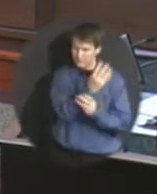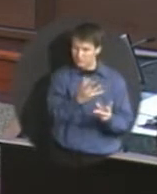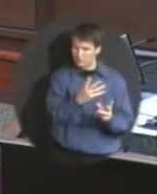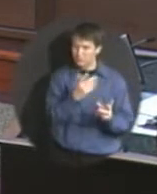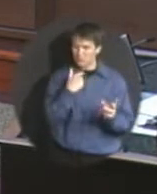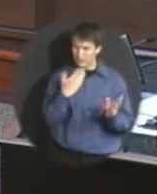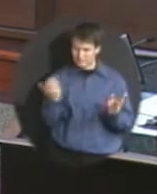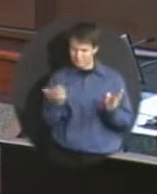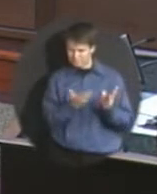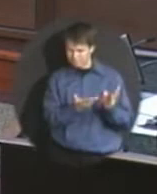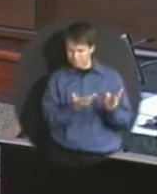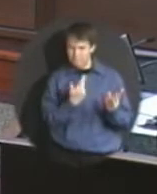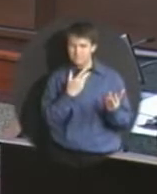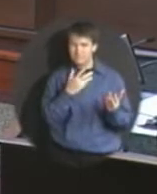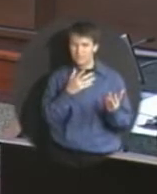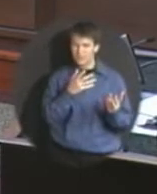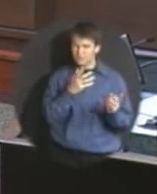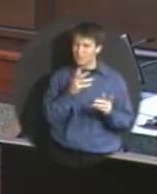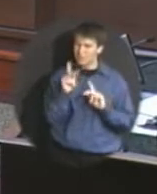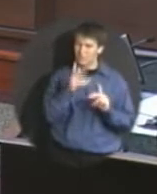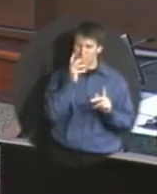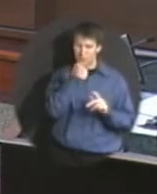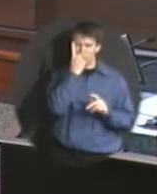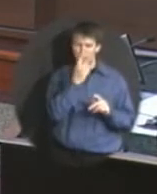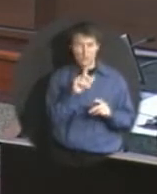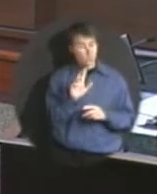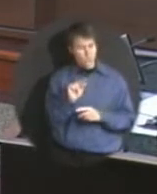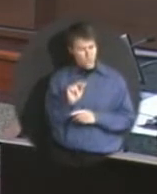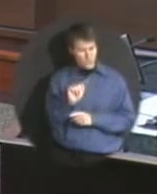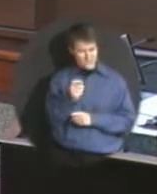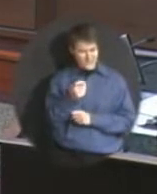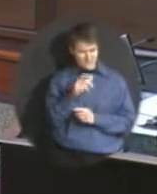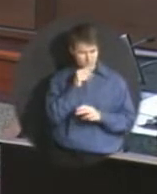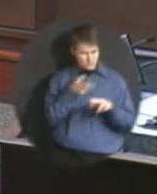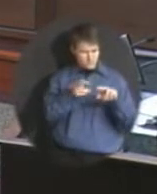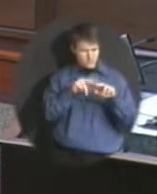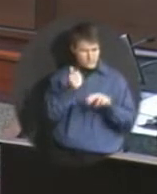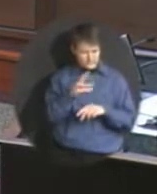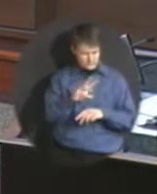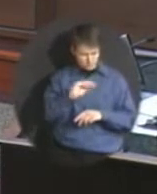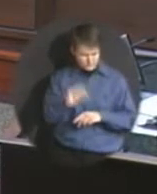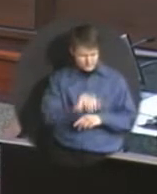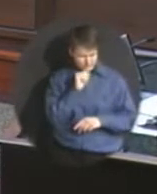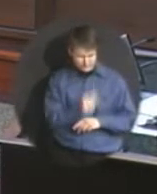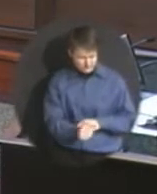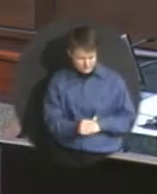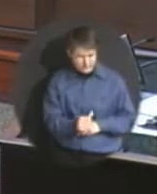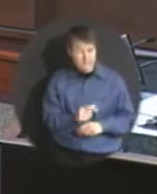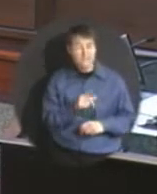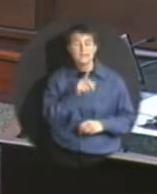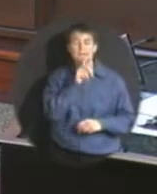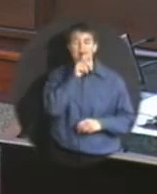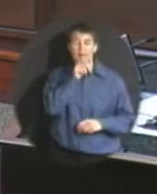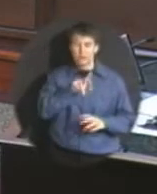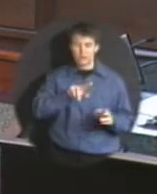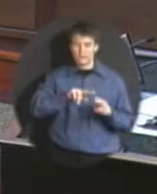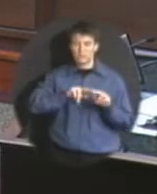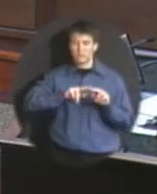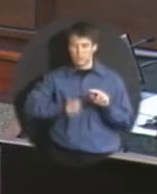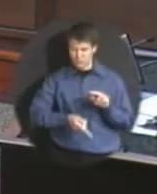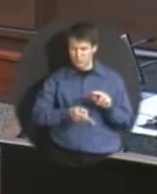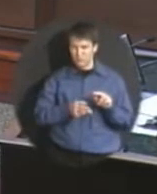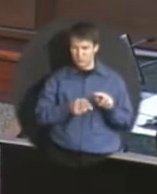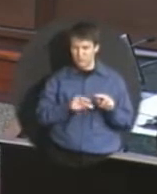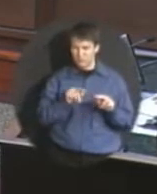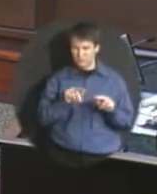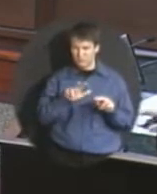them to that site where people would understand that, no, your taxes didn't go up 16%. Actually, it went down 0.3%. Correct.